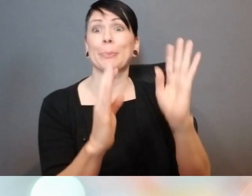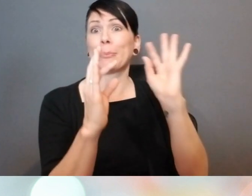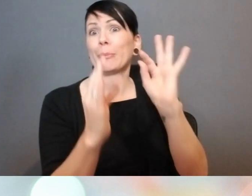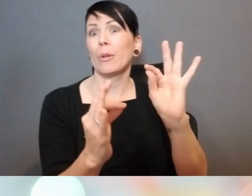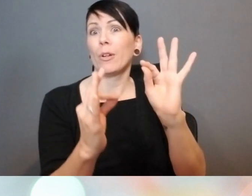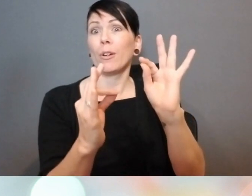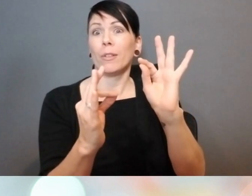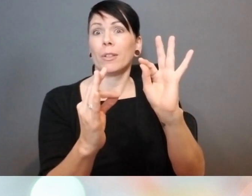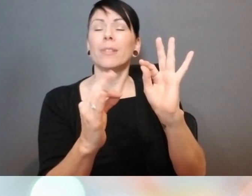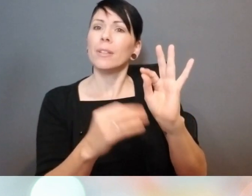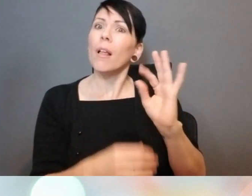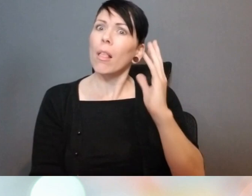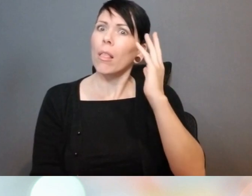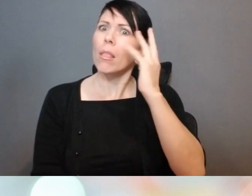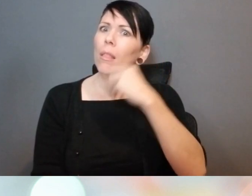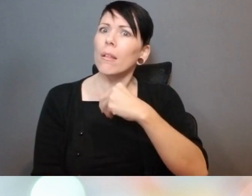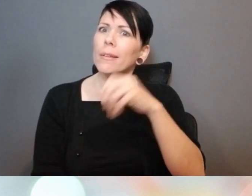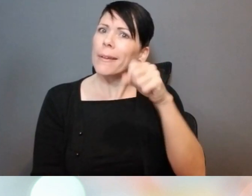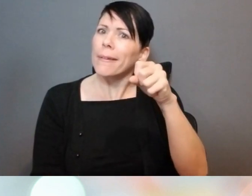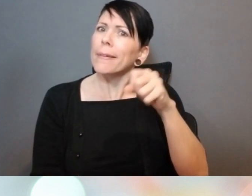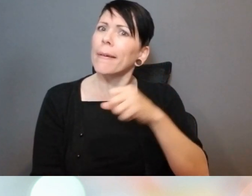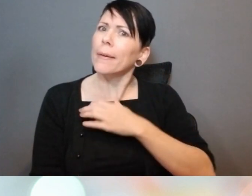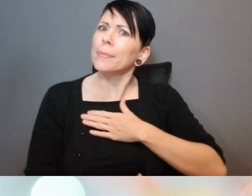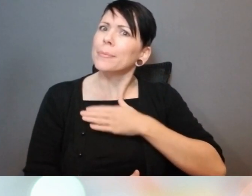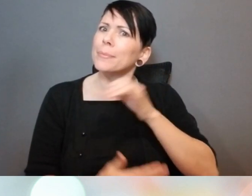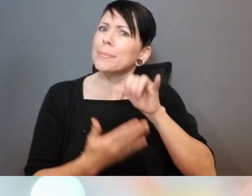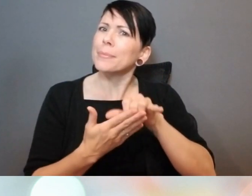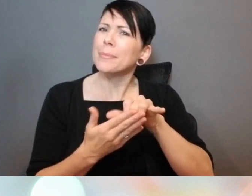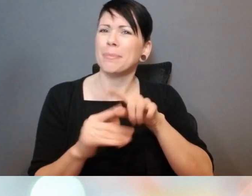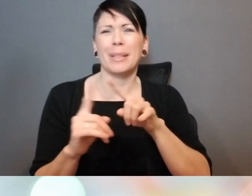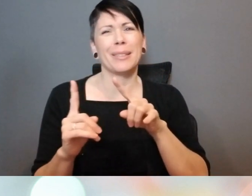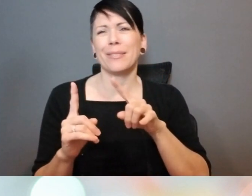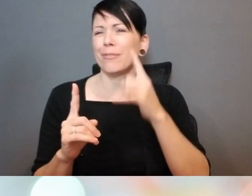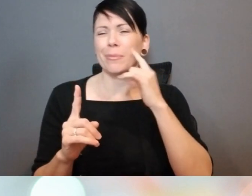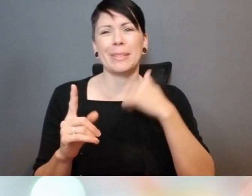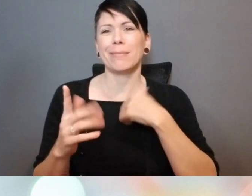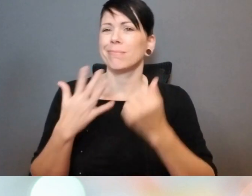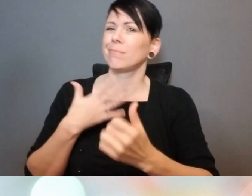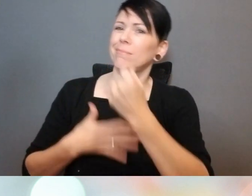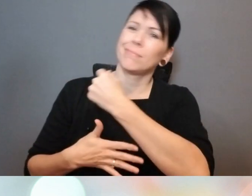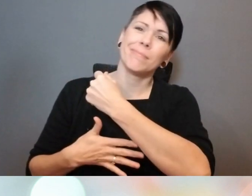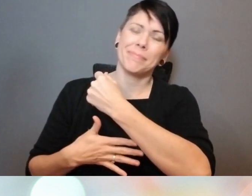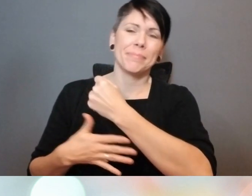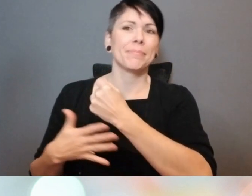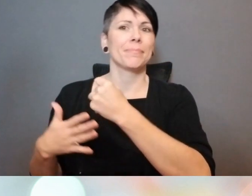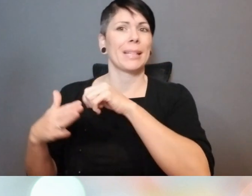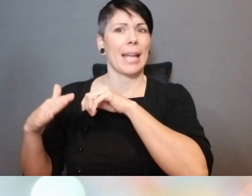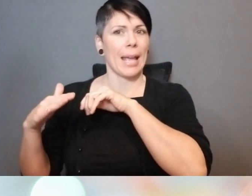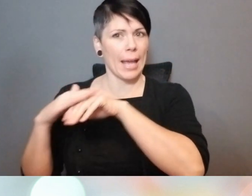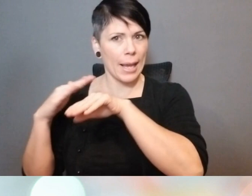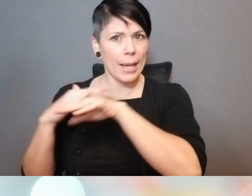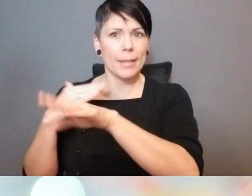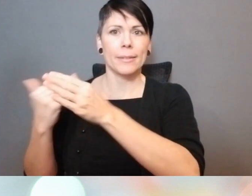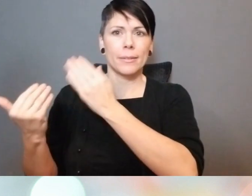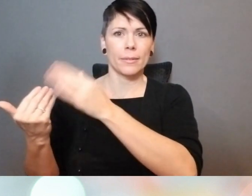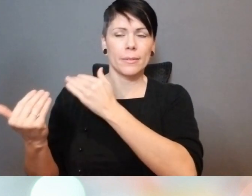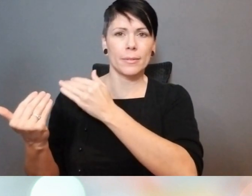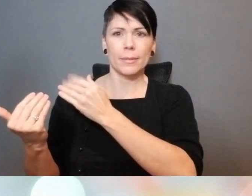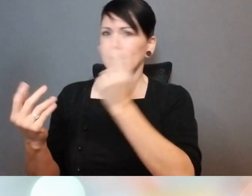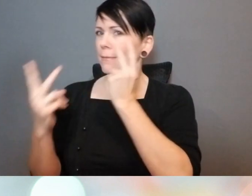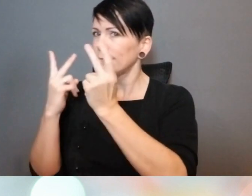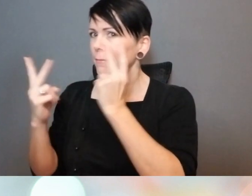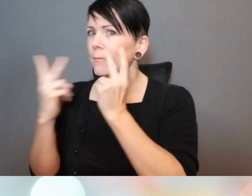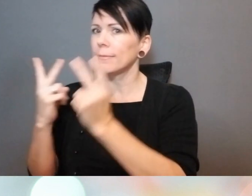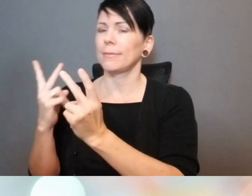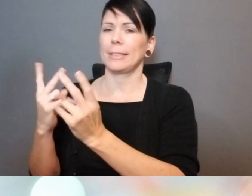more time living in my home than organizing it, so this is not me. Again, maybe it's you. No right or wrong answers. There were several different personality types